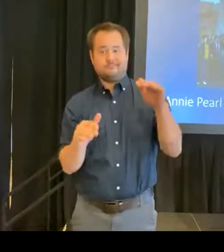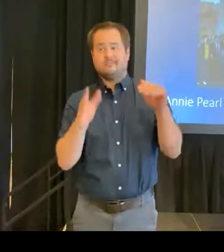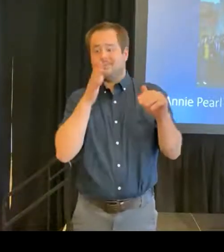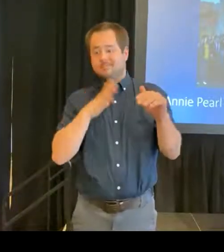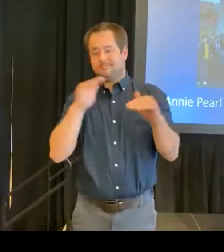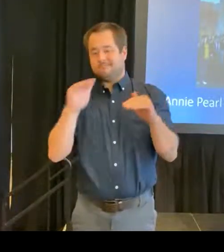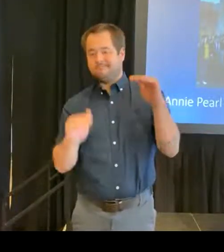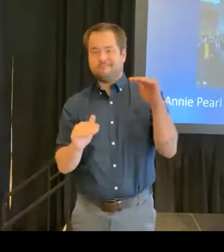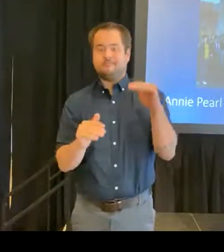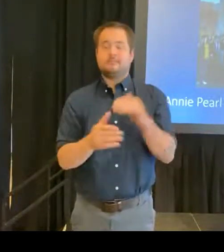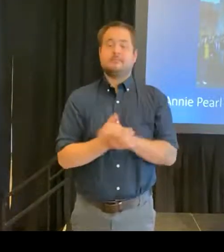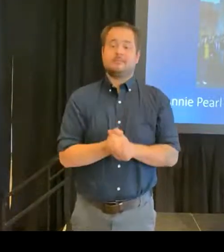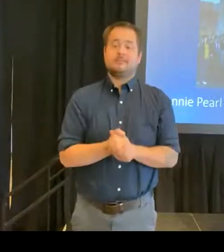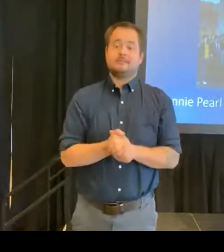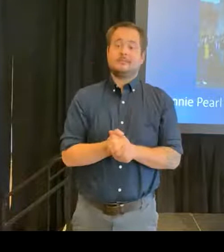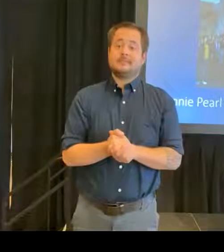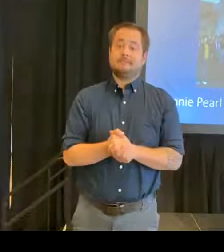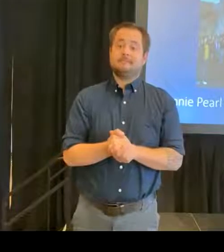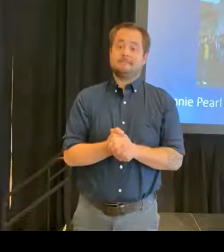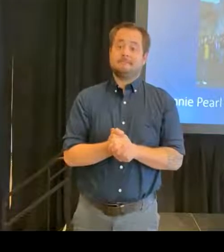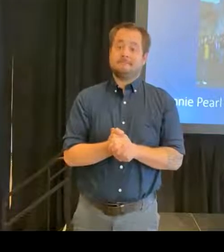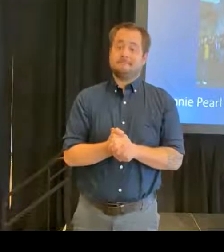they not.